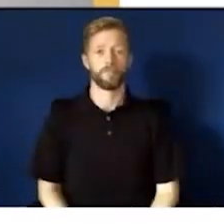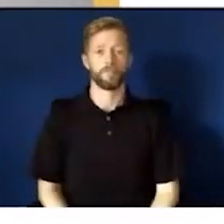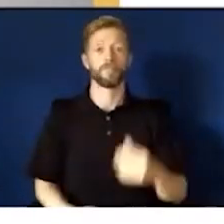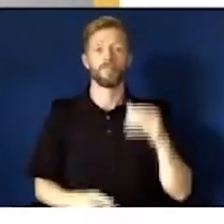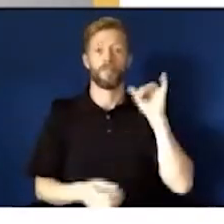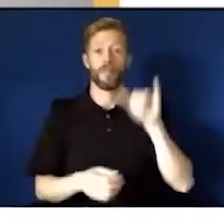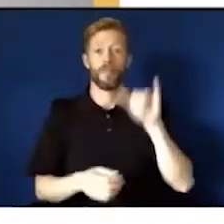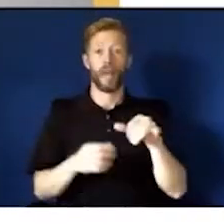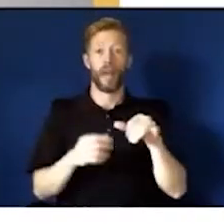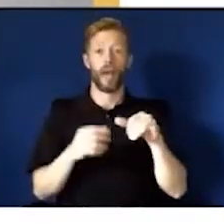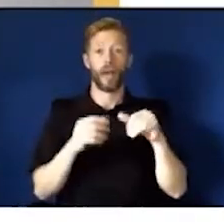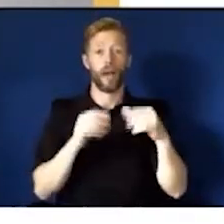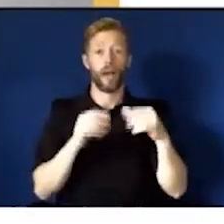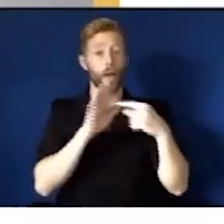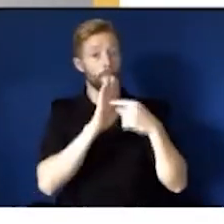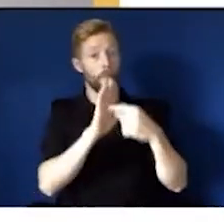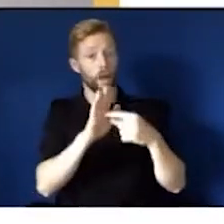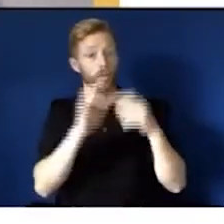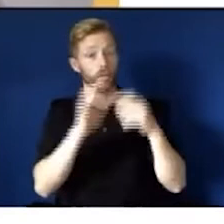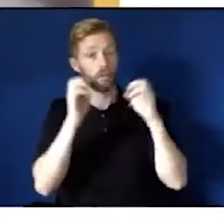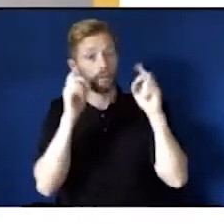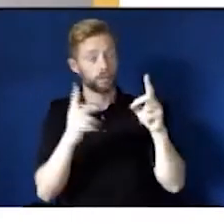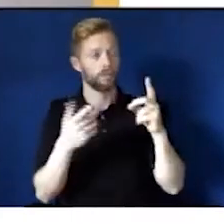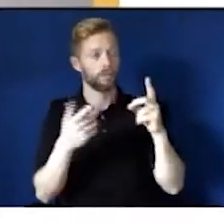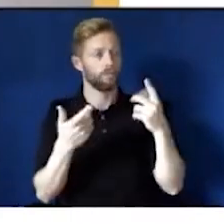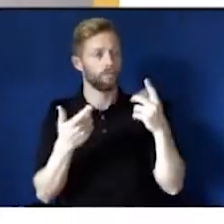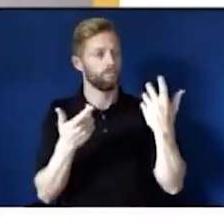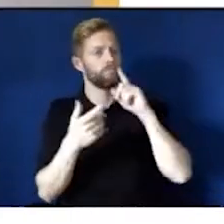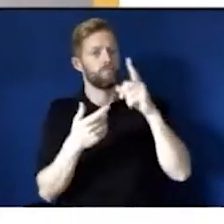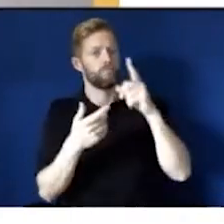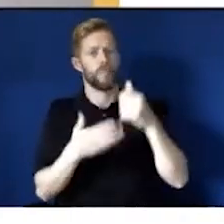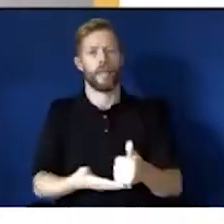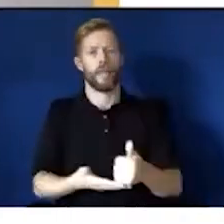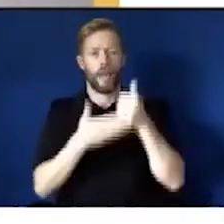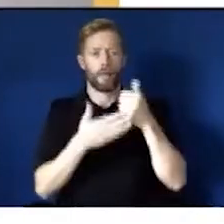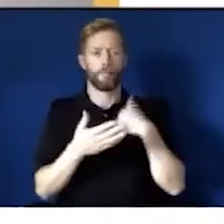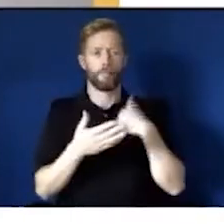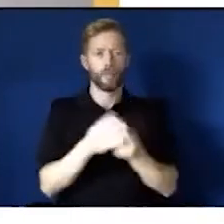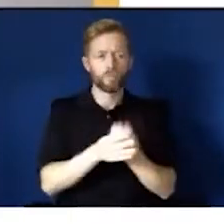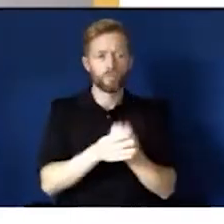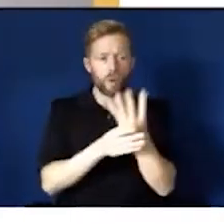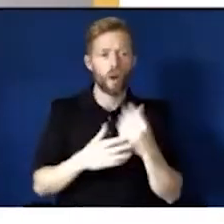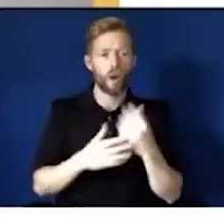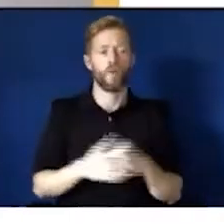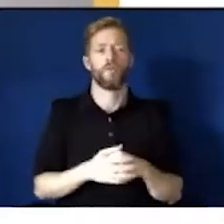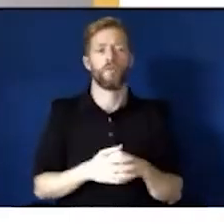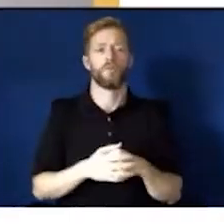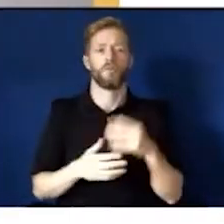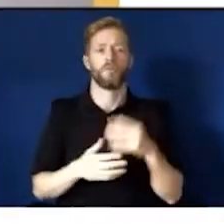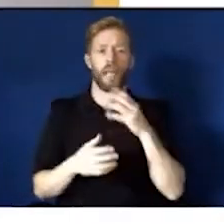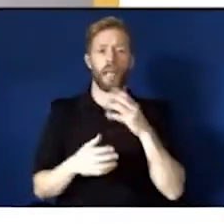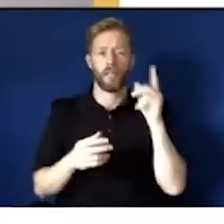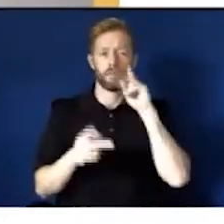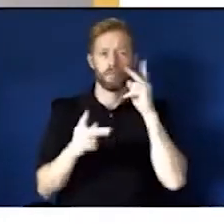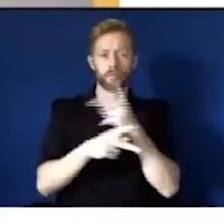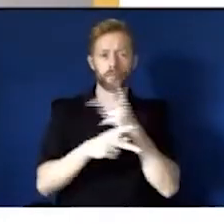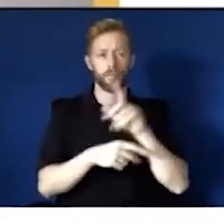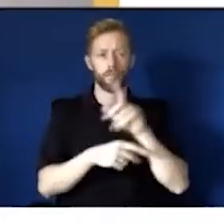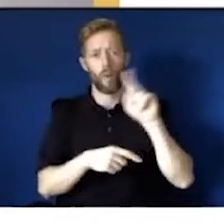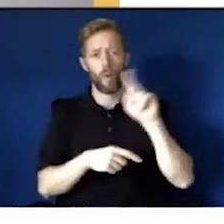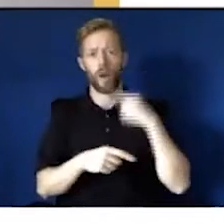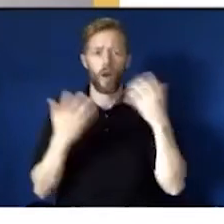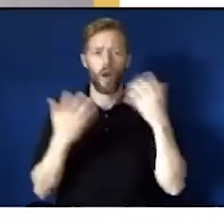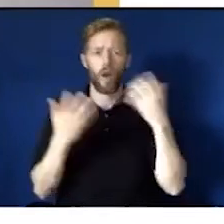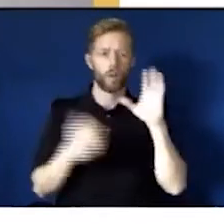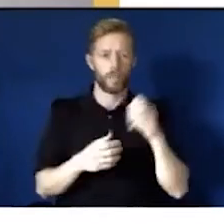physical disability. And that model of education really let me grow and figure